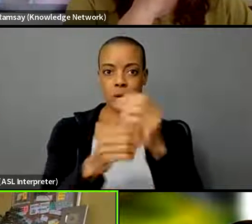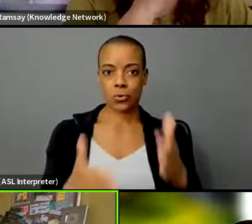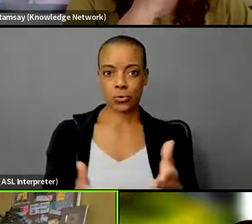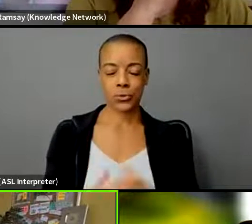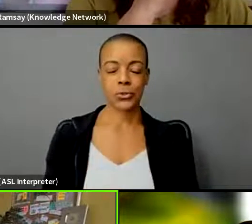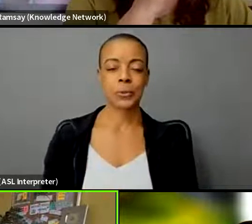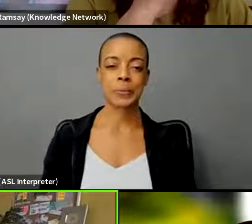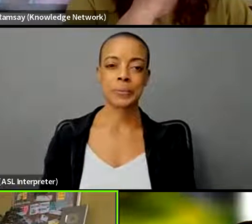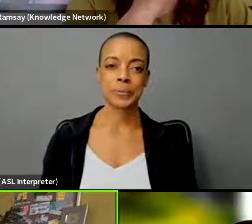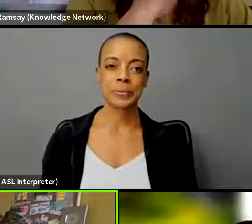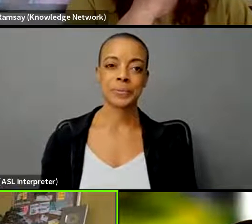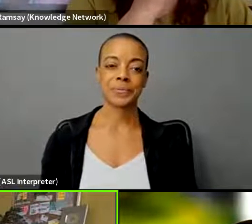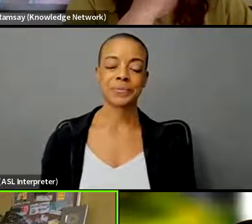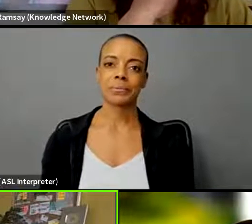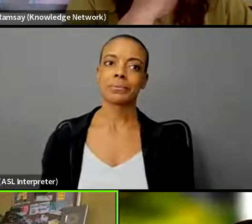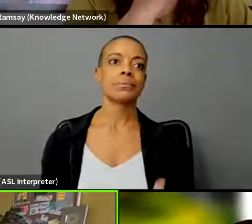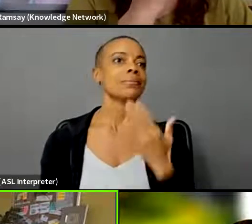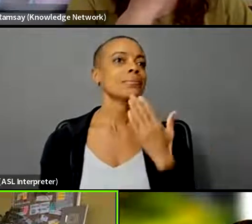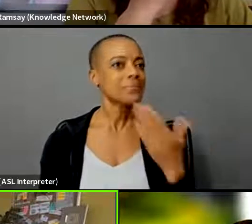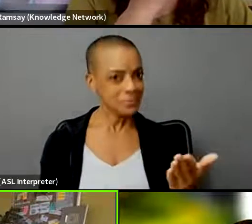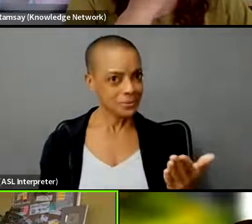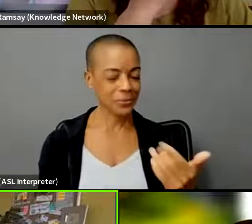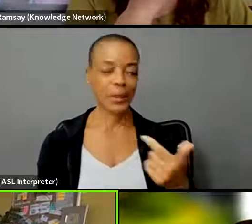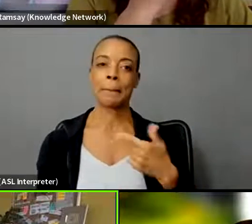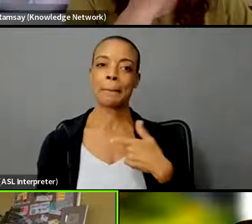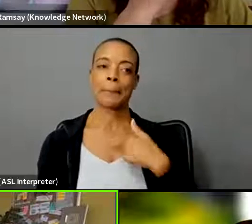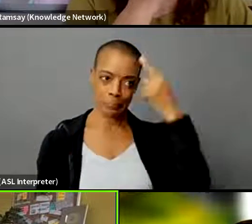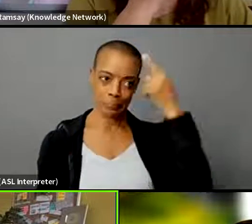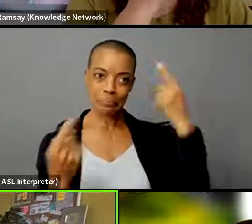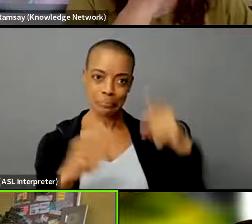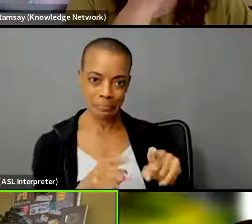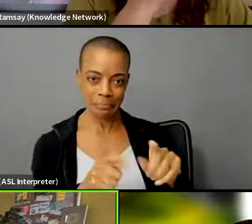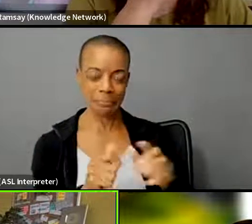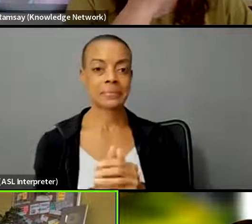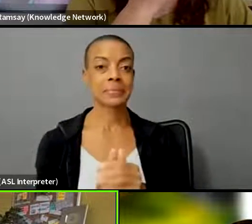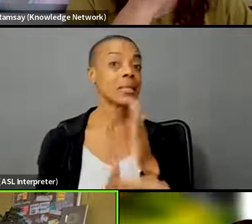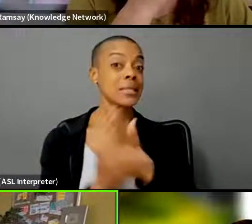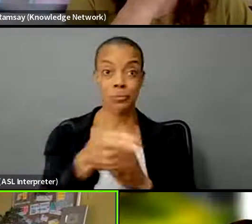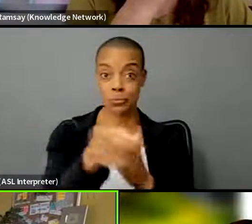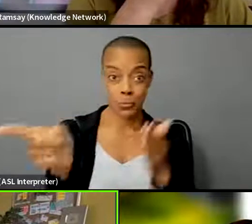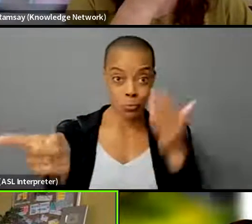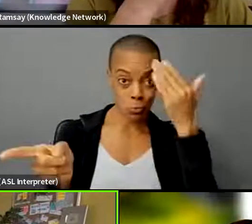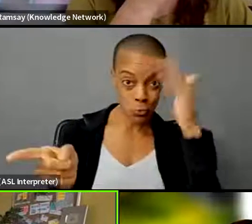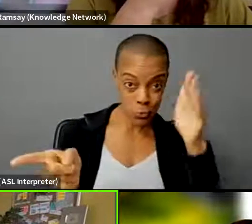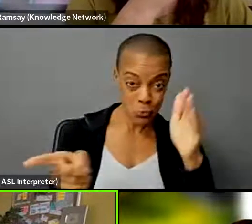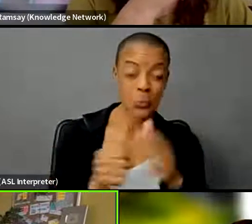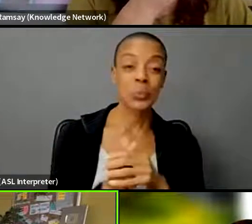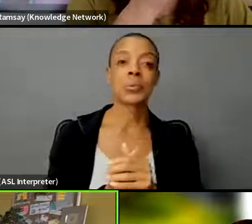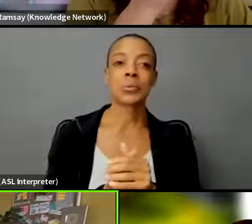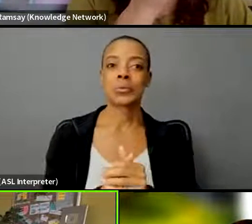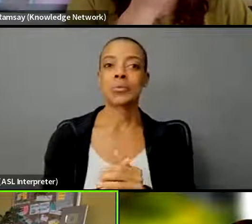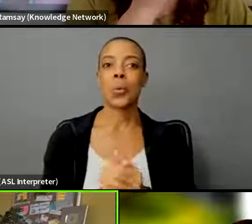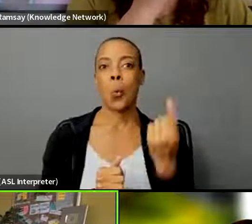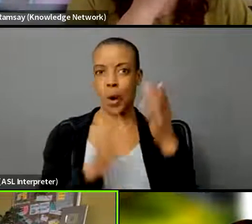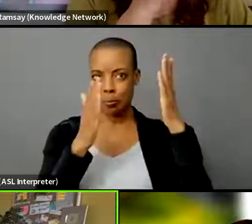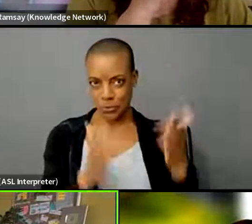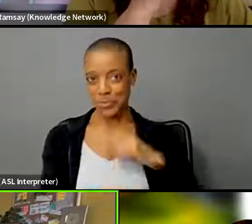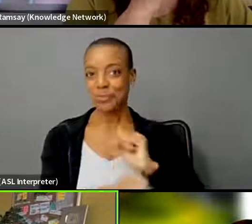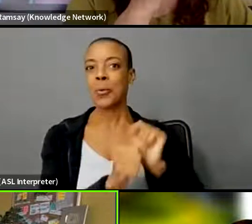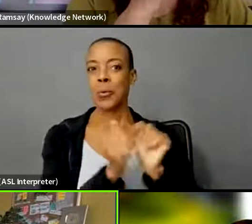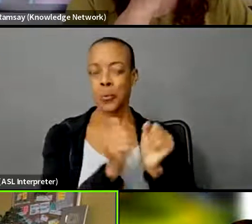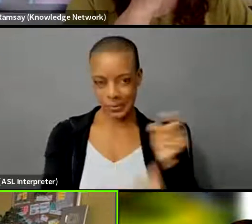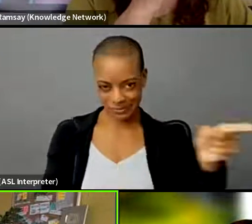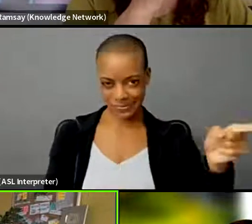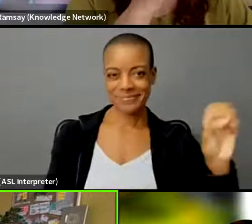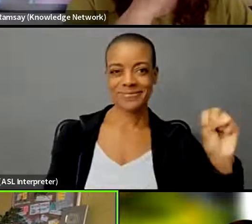Cool. Thanks so much, Sheila. And I can attest to that. Having, sorry, for those of you who aren't aware already, the one person I have worked with on this call is Sheila.